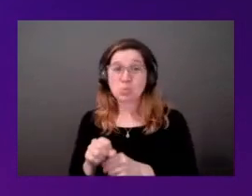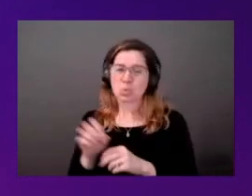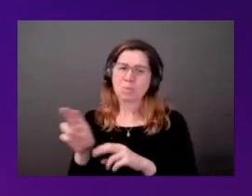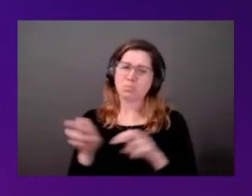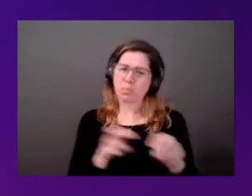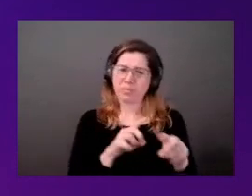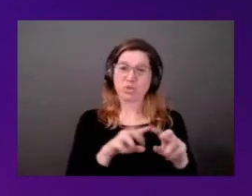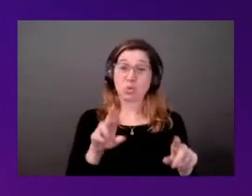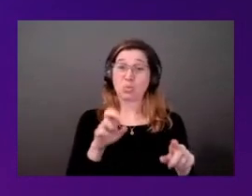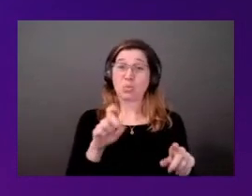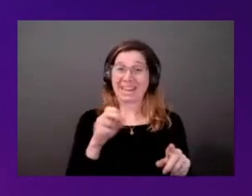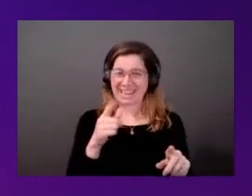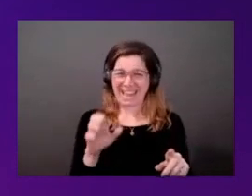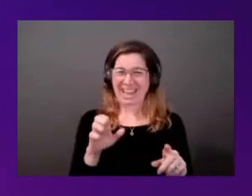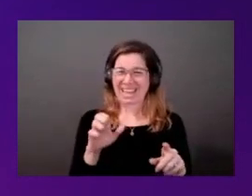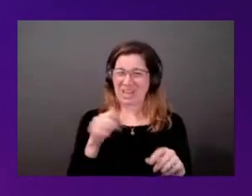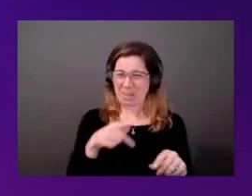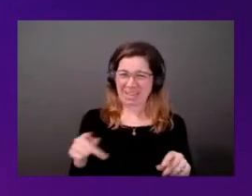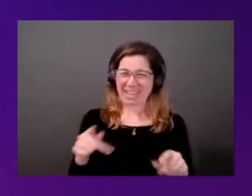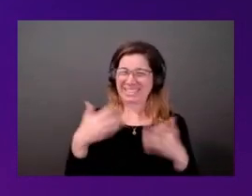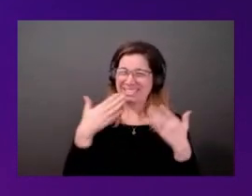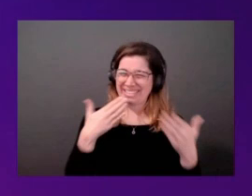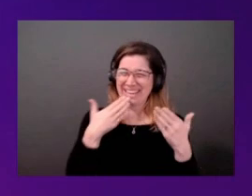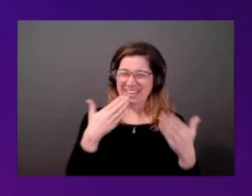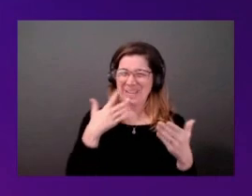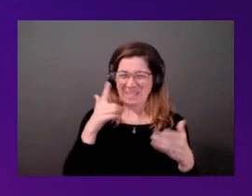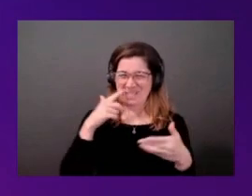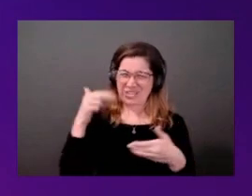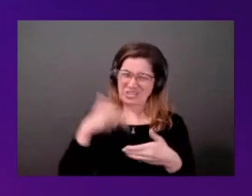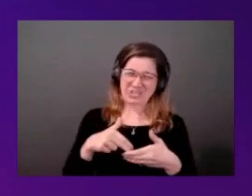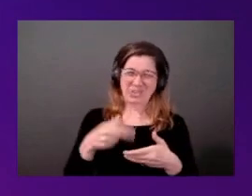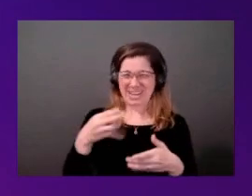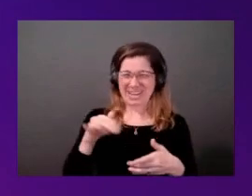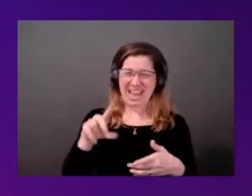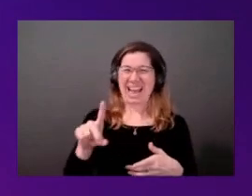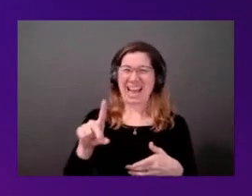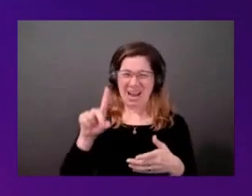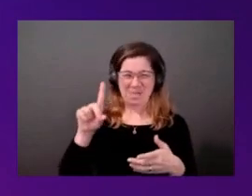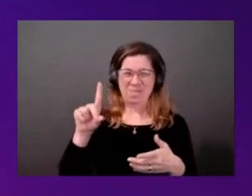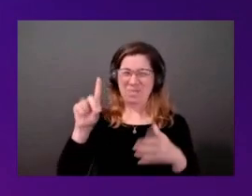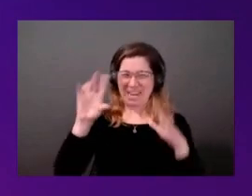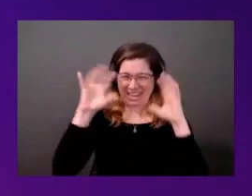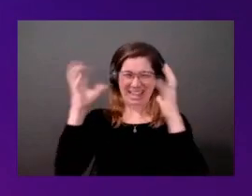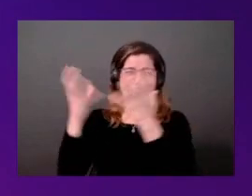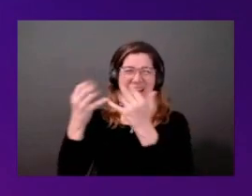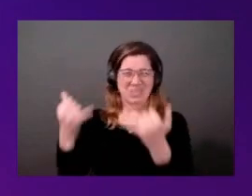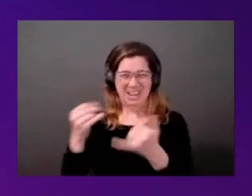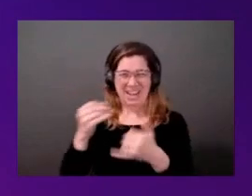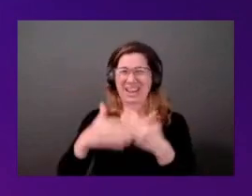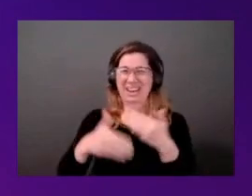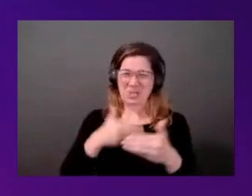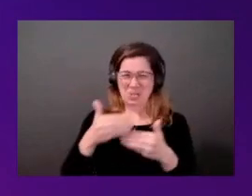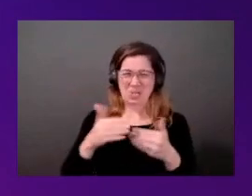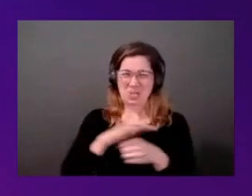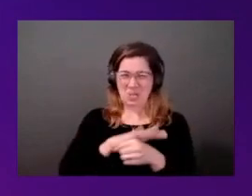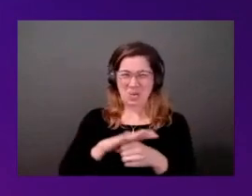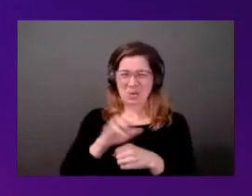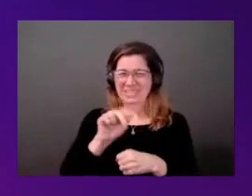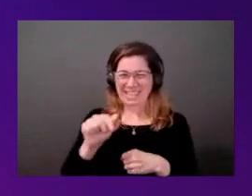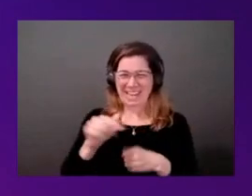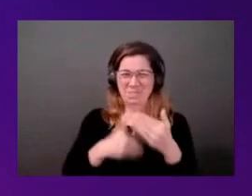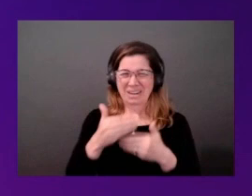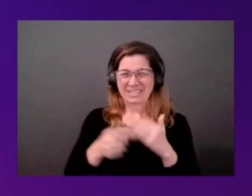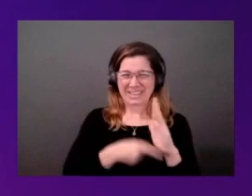have it, folks. Thanks a lot for joining us today in the Hybrid Cloud Day and Local Data Processing Hour. You heard from